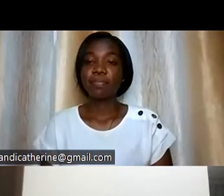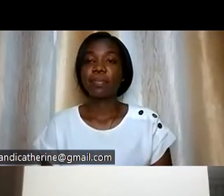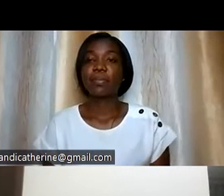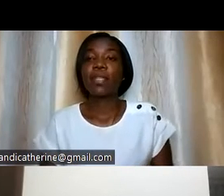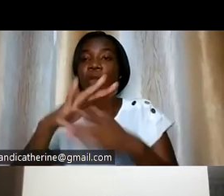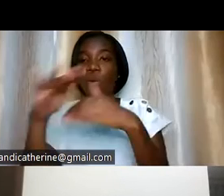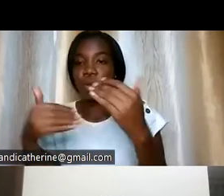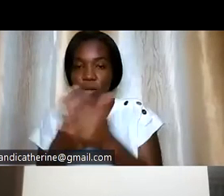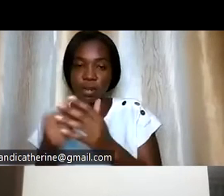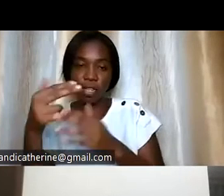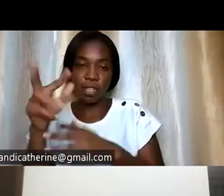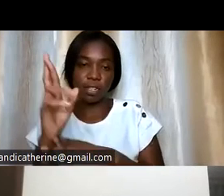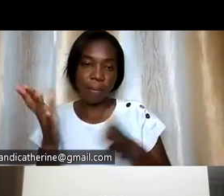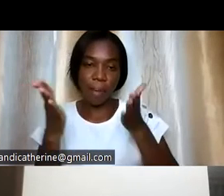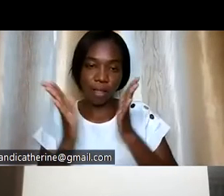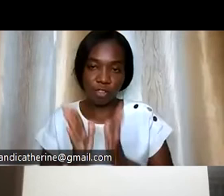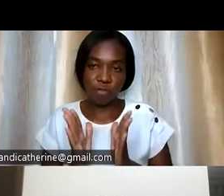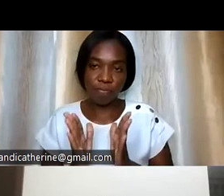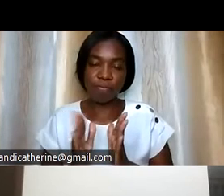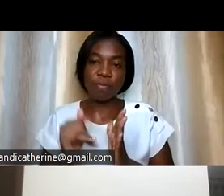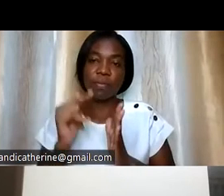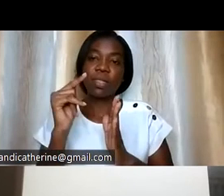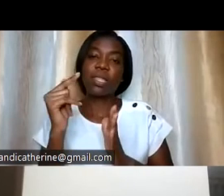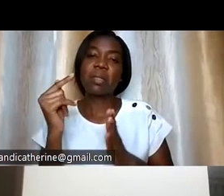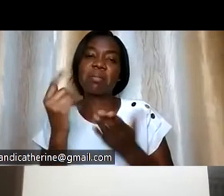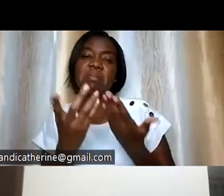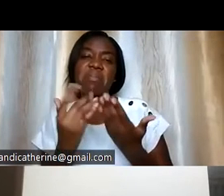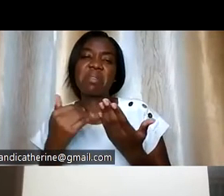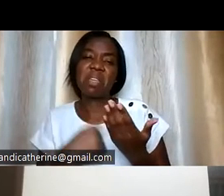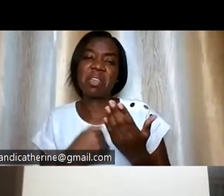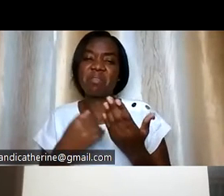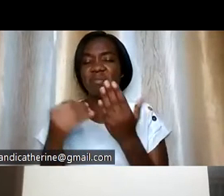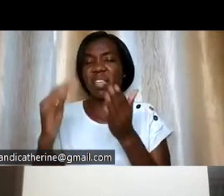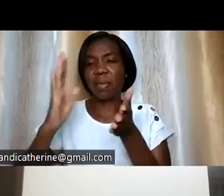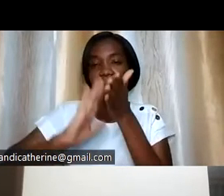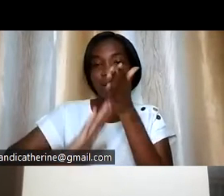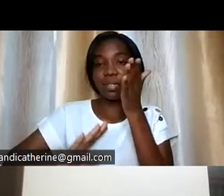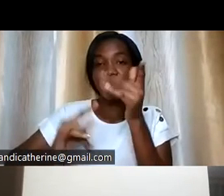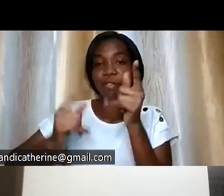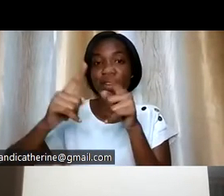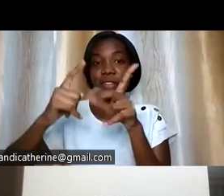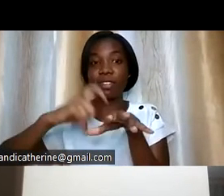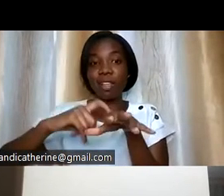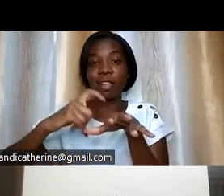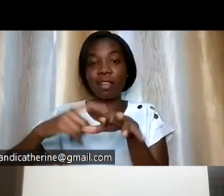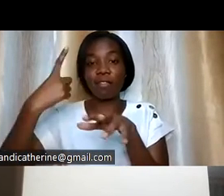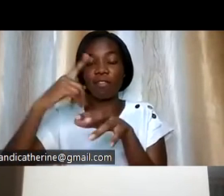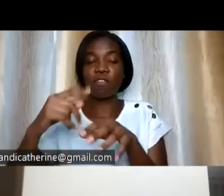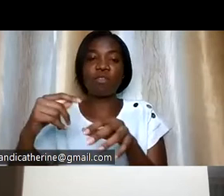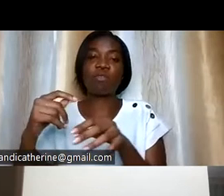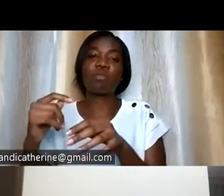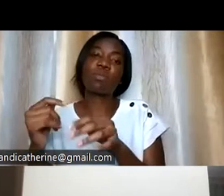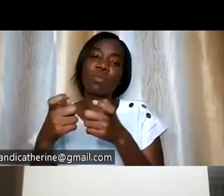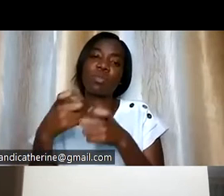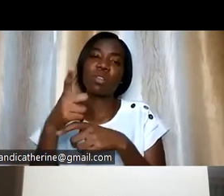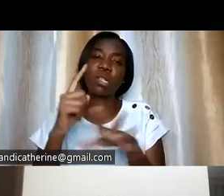person, just like in cases of any emergency, each time when they're taking you through those security briefs